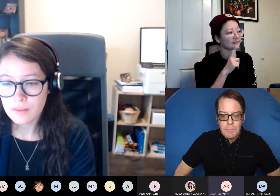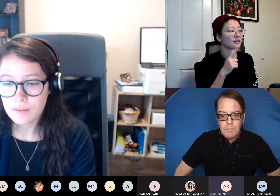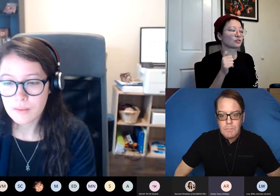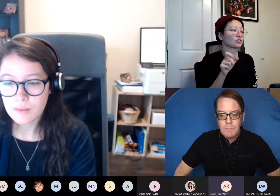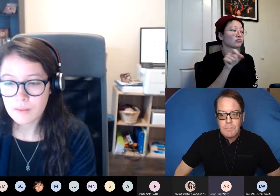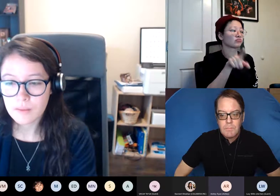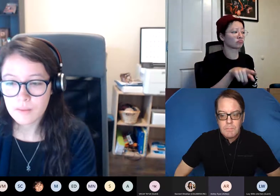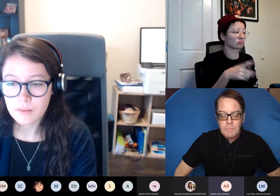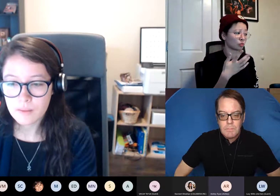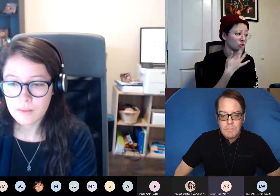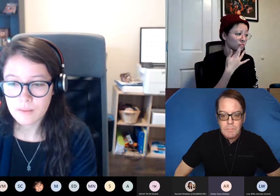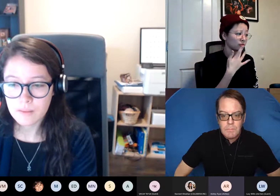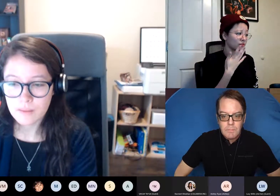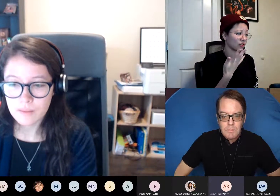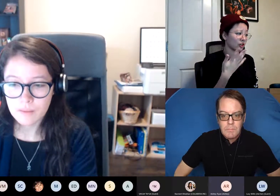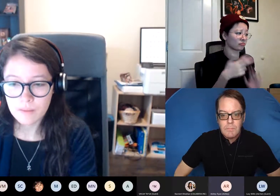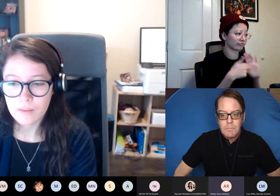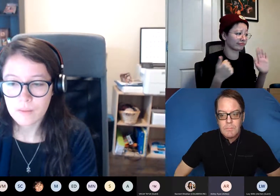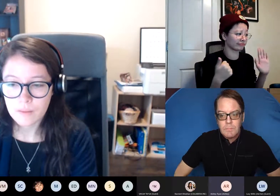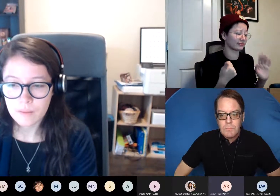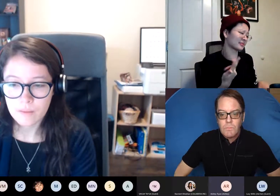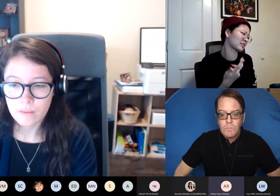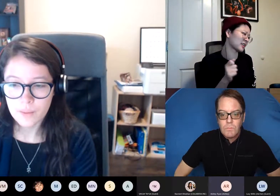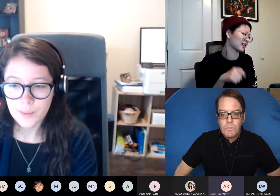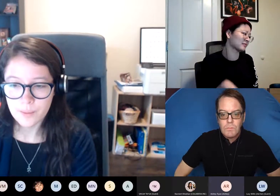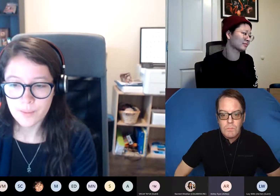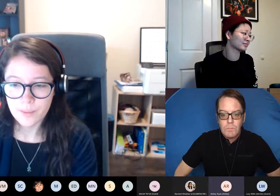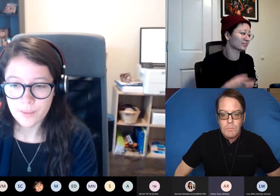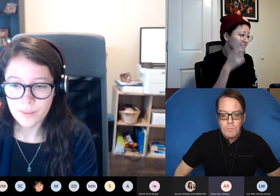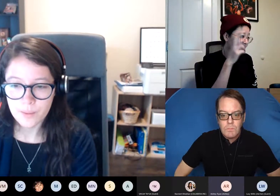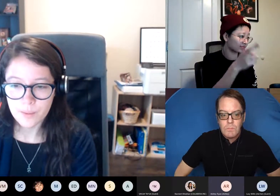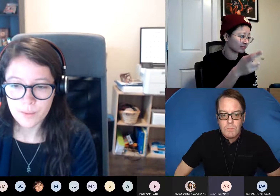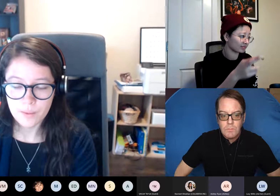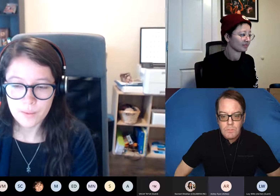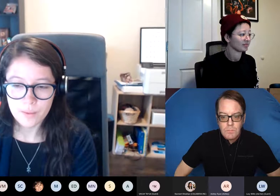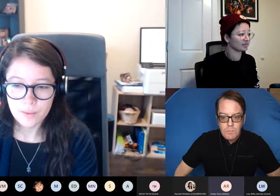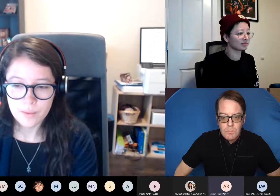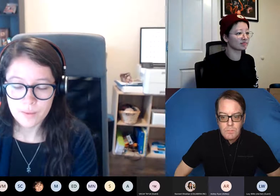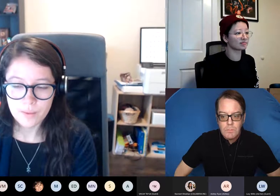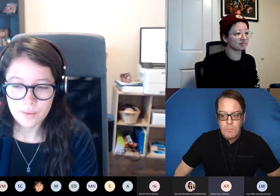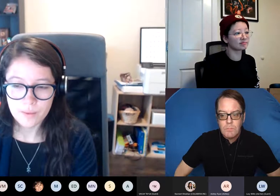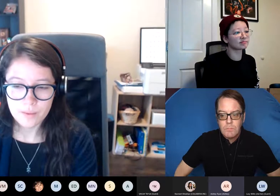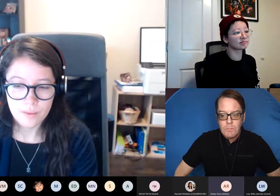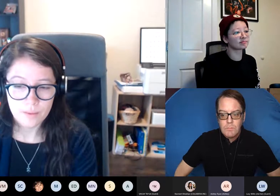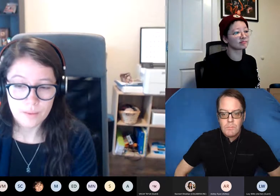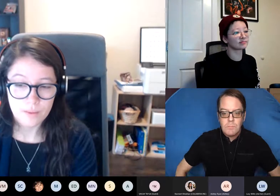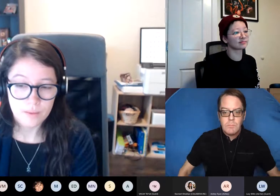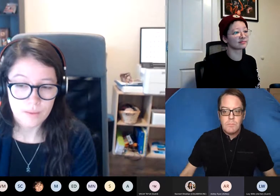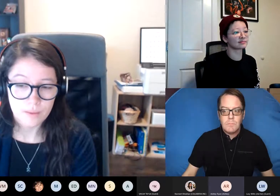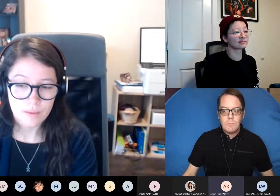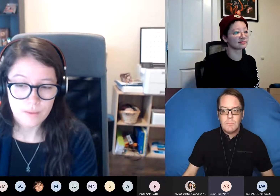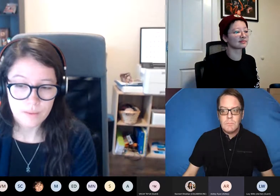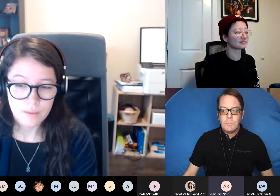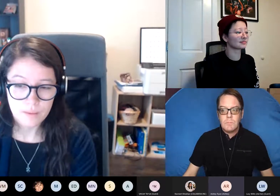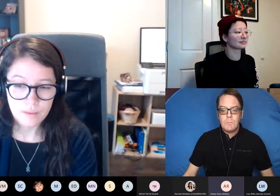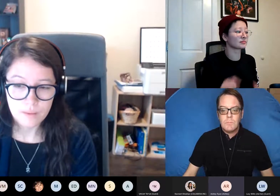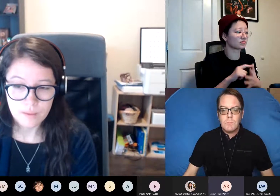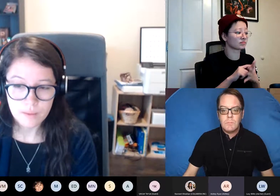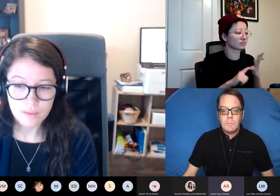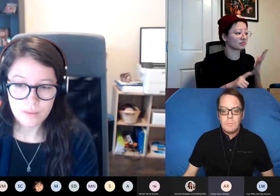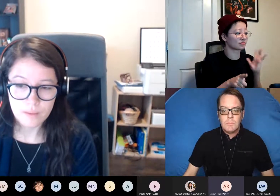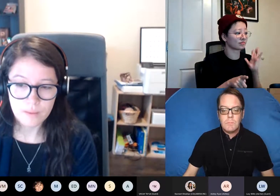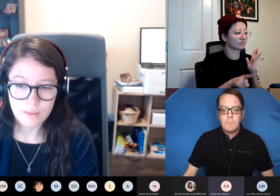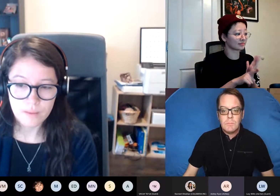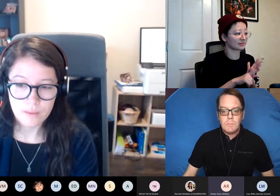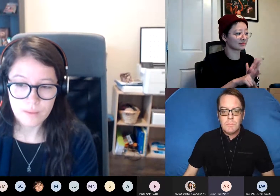deaf people want to be called deaf. Some people would rather be called hard of hearing. So we just ask that you respect the